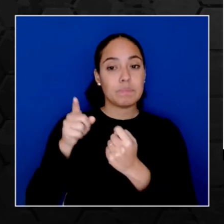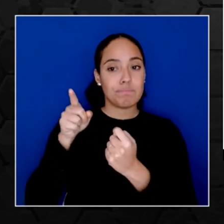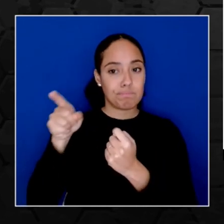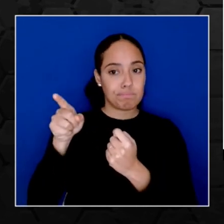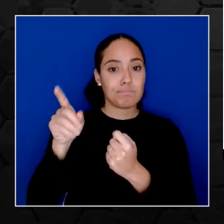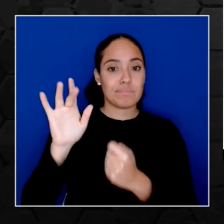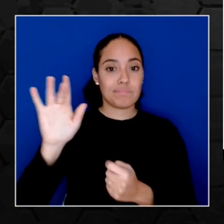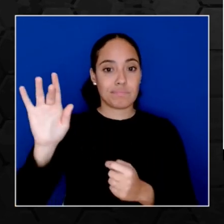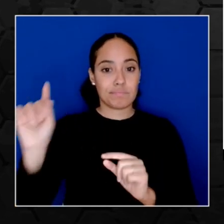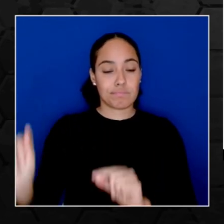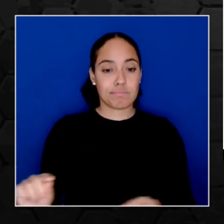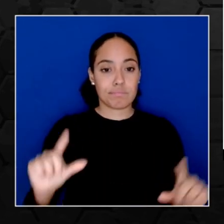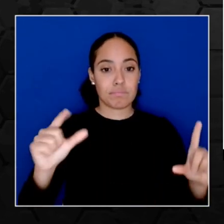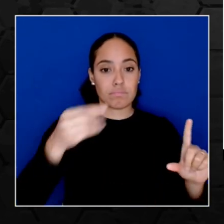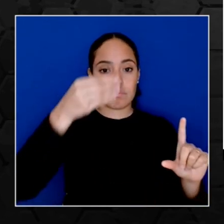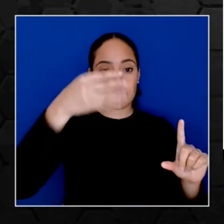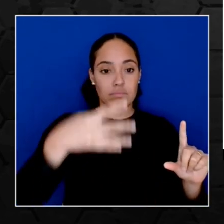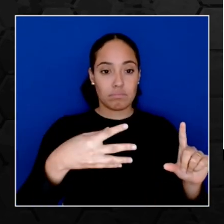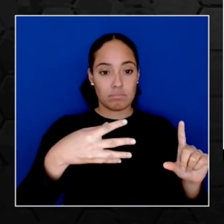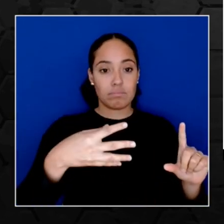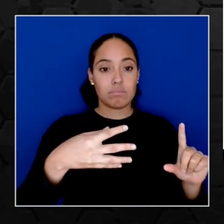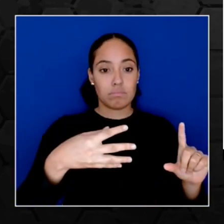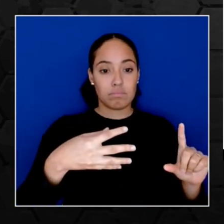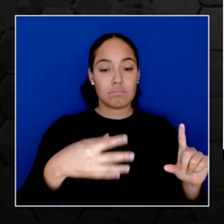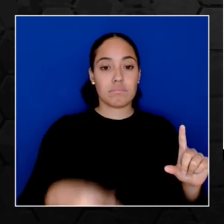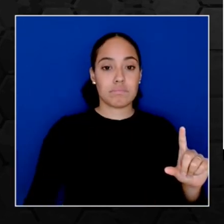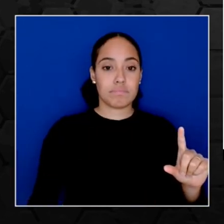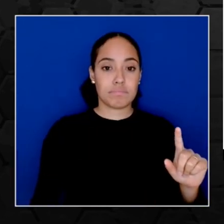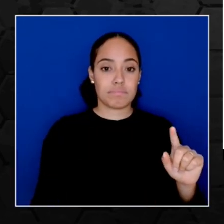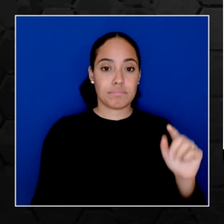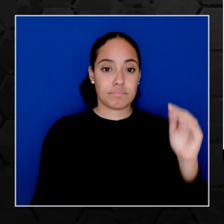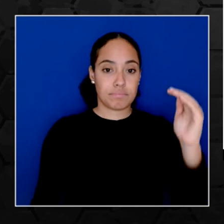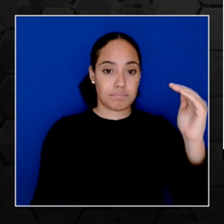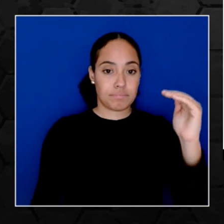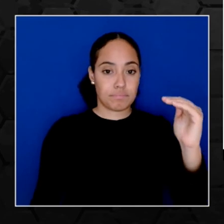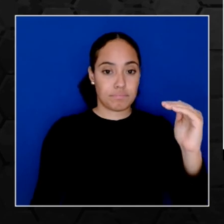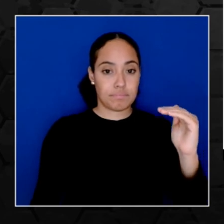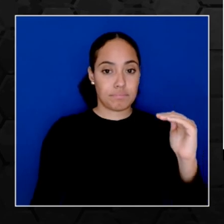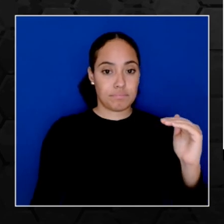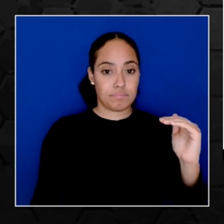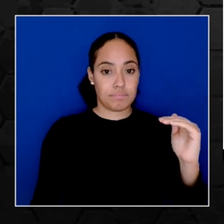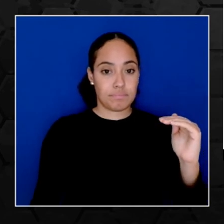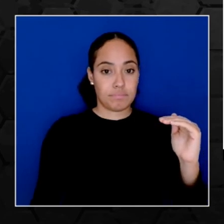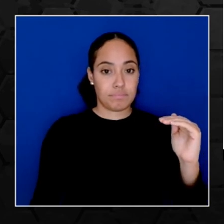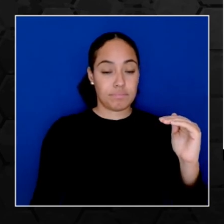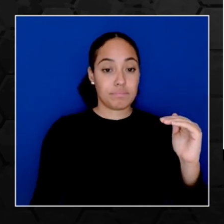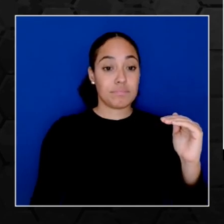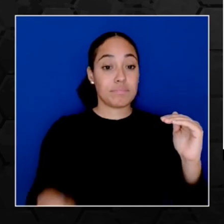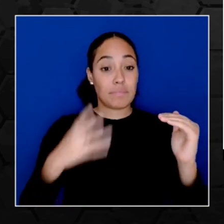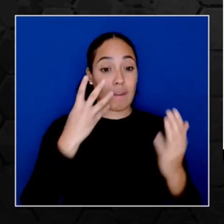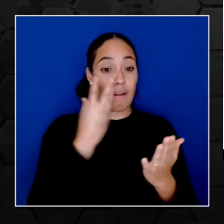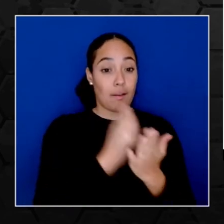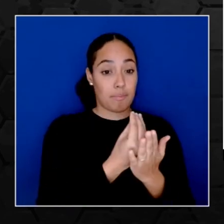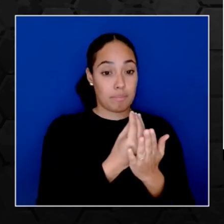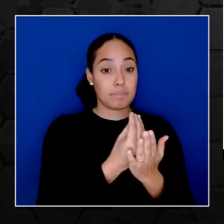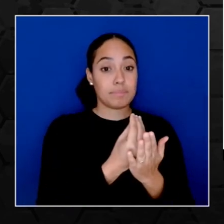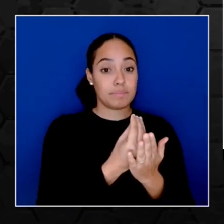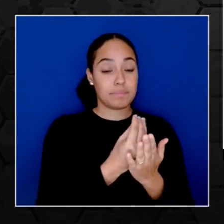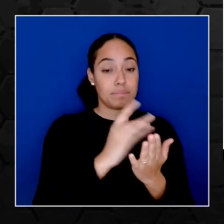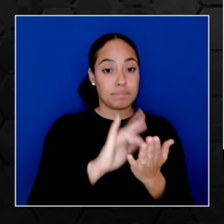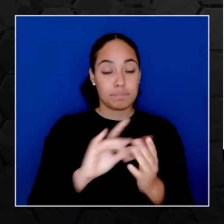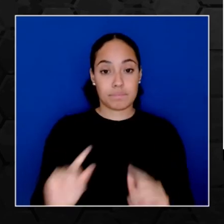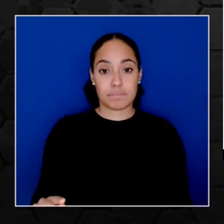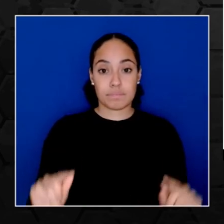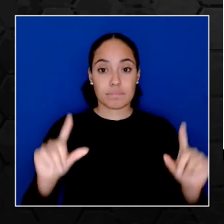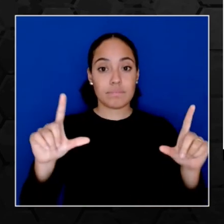clipboard, uh, head back to your Microsoft Teams channel, I mean the Microsoft Teams app, and in the search section, just paste this